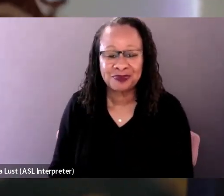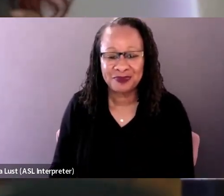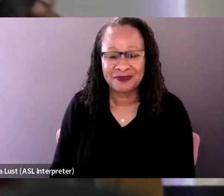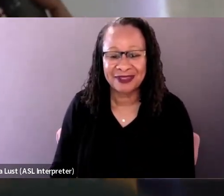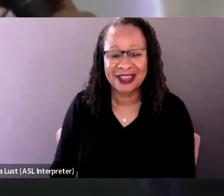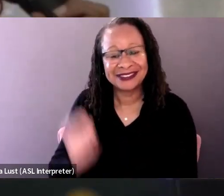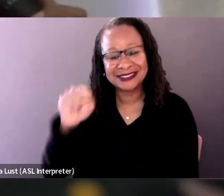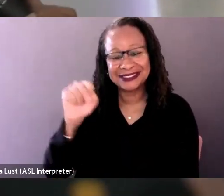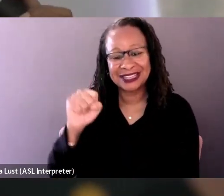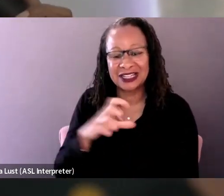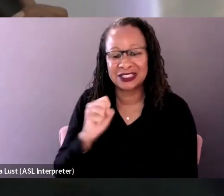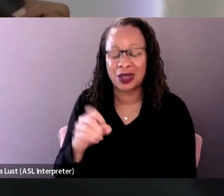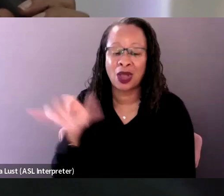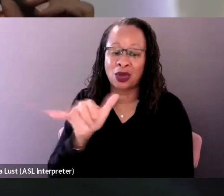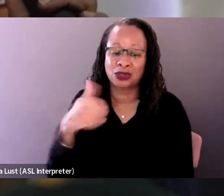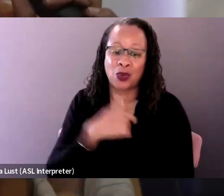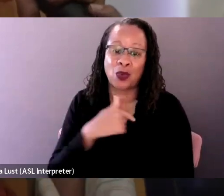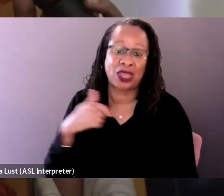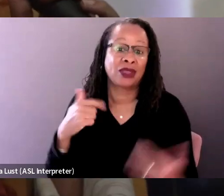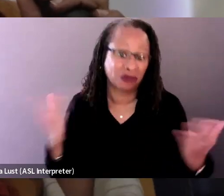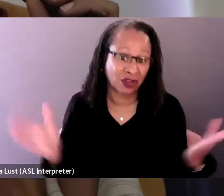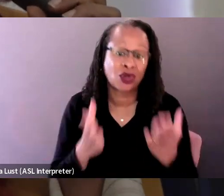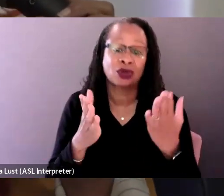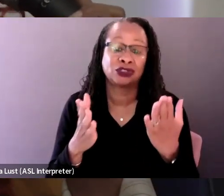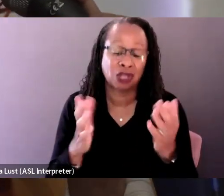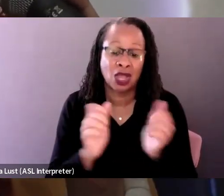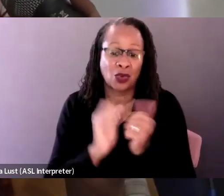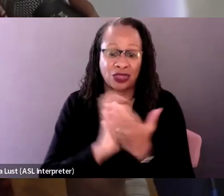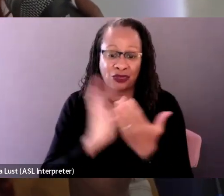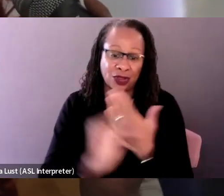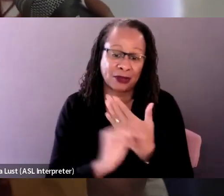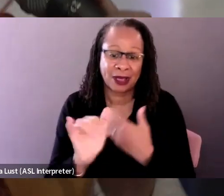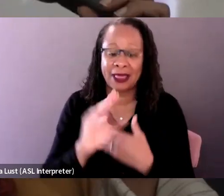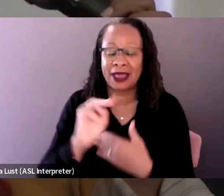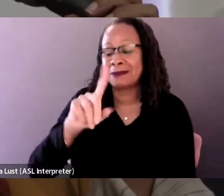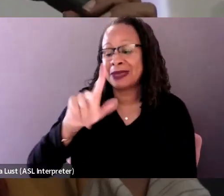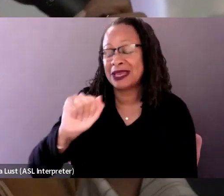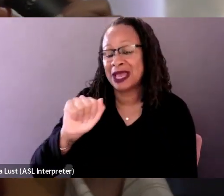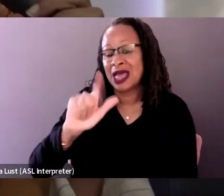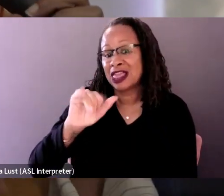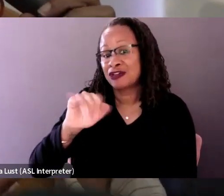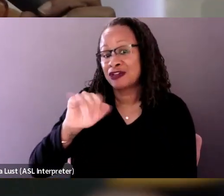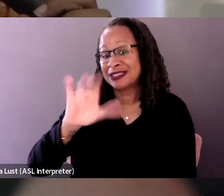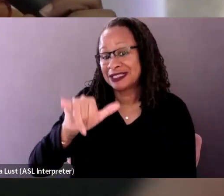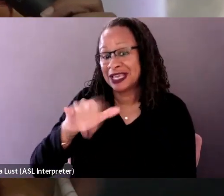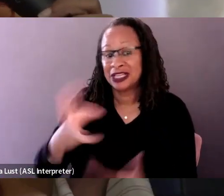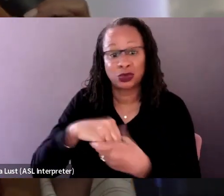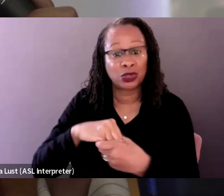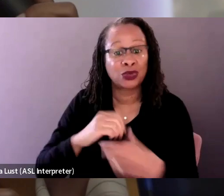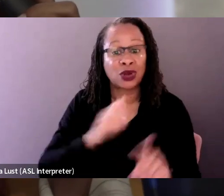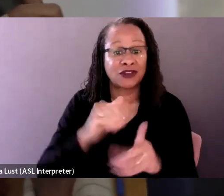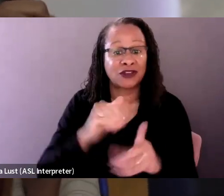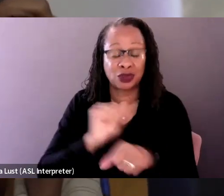And so also we were encouraged, with a curriculum of like media literacy to include ourselves in the work and make personal documentaries